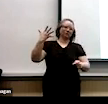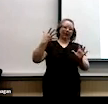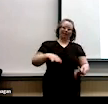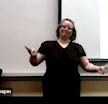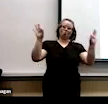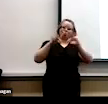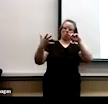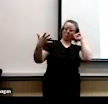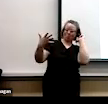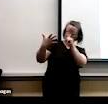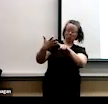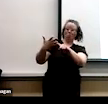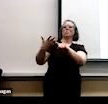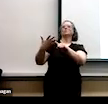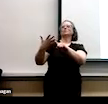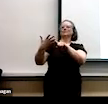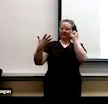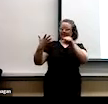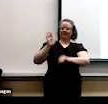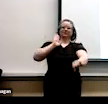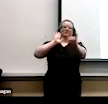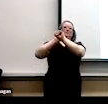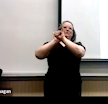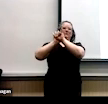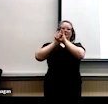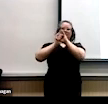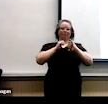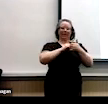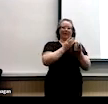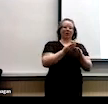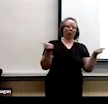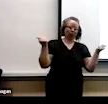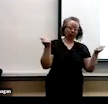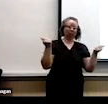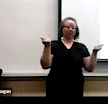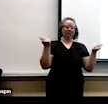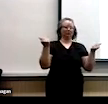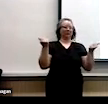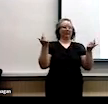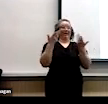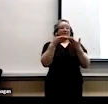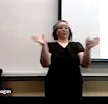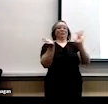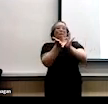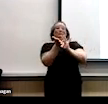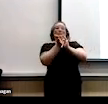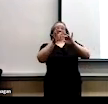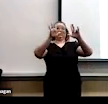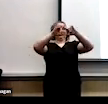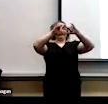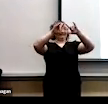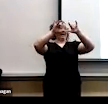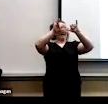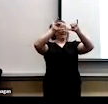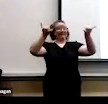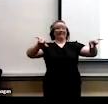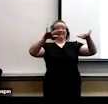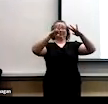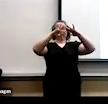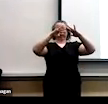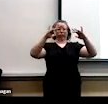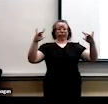opportunities for us. So system challenges are probably the most numerous, and many of these will sound familiar to you, I'm sure.